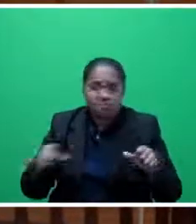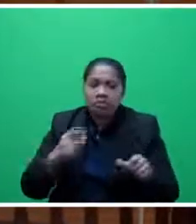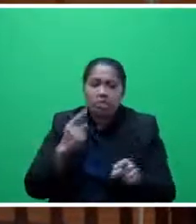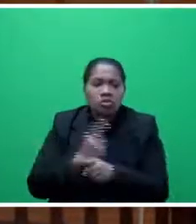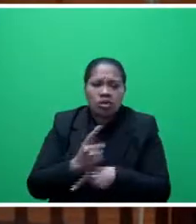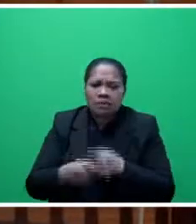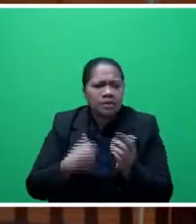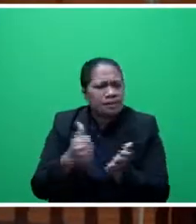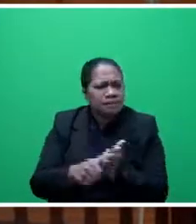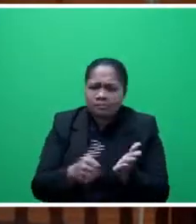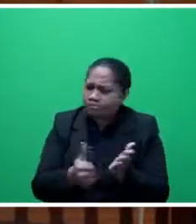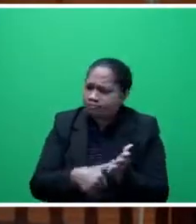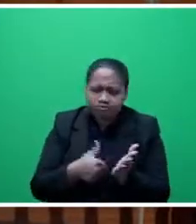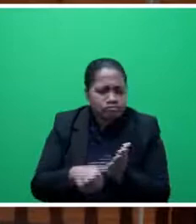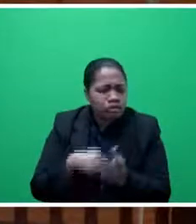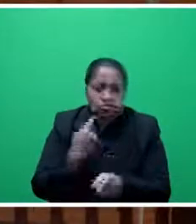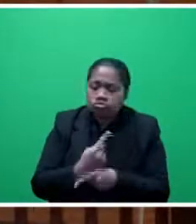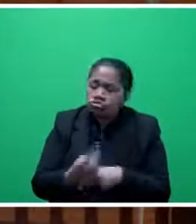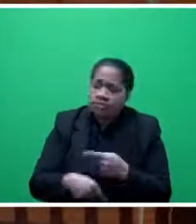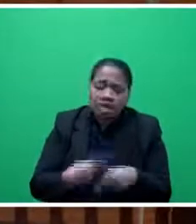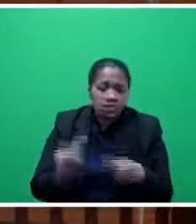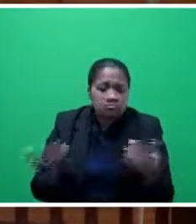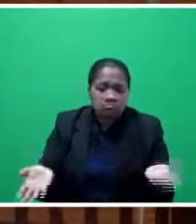about pawpaw. He did not talk about